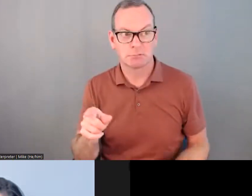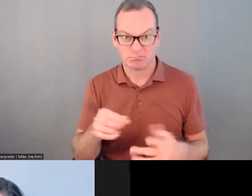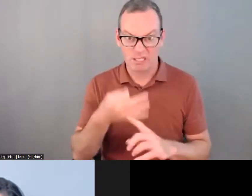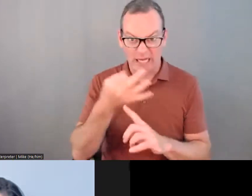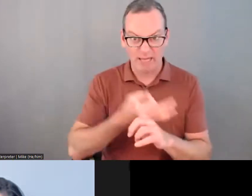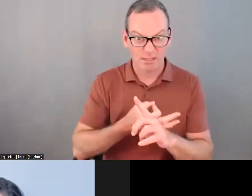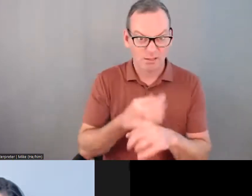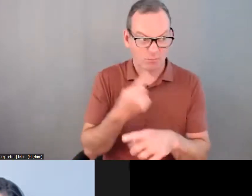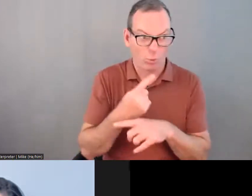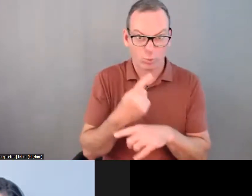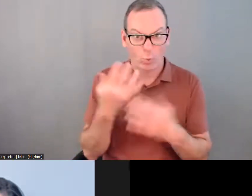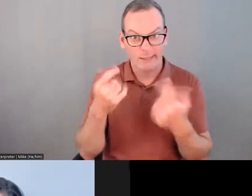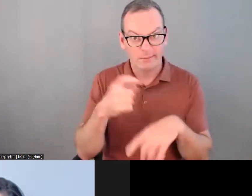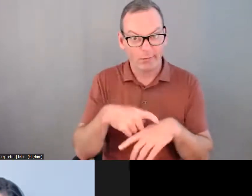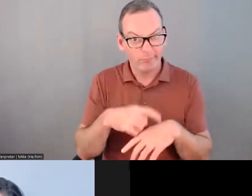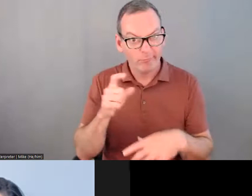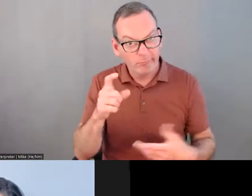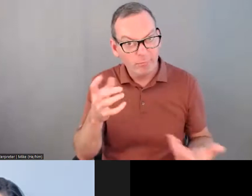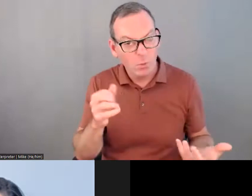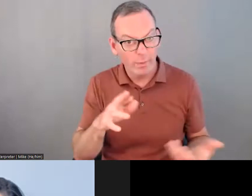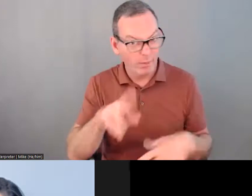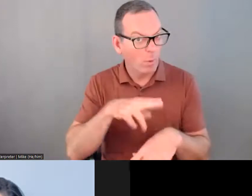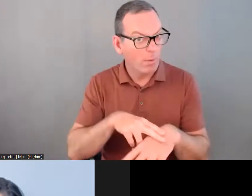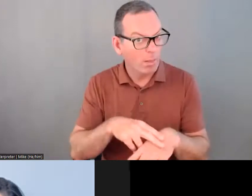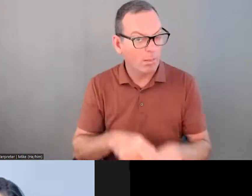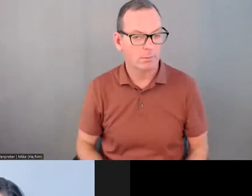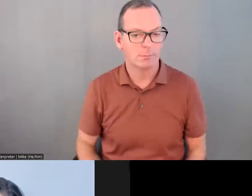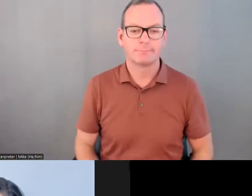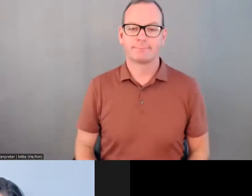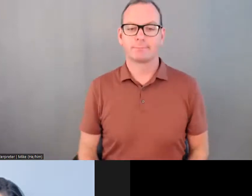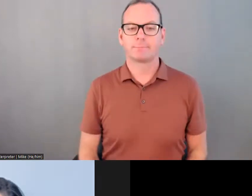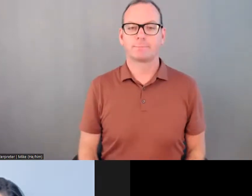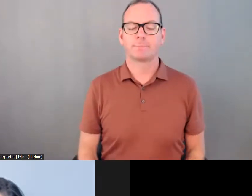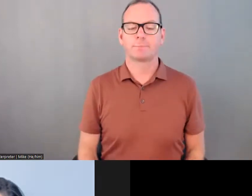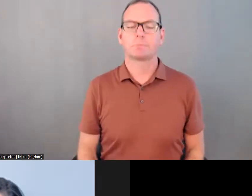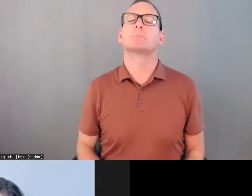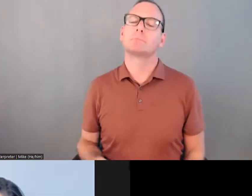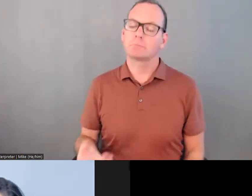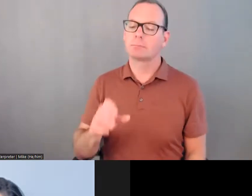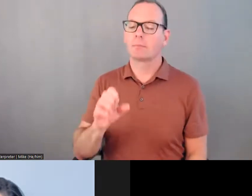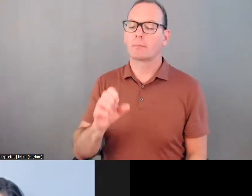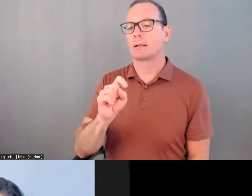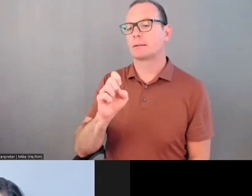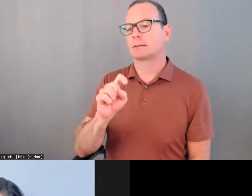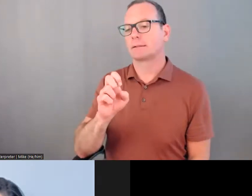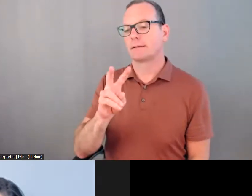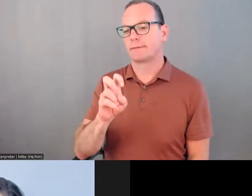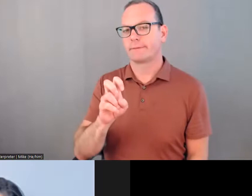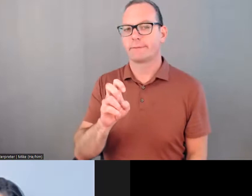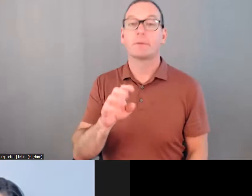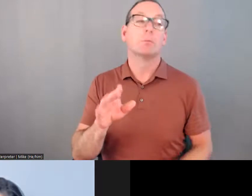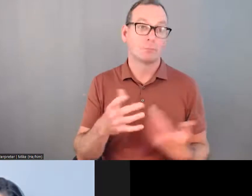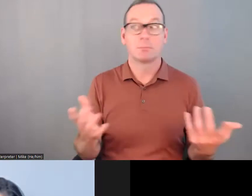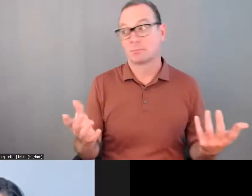happens, unfortunately, based on the number of cases that come in? Yeah, I mean, again, for all the people on the line, keep in mind I'm